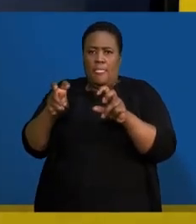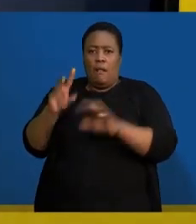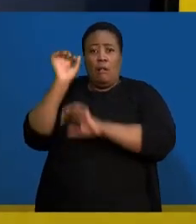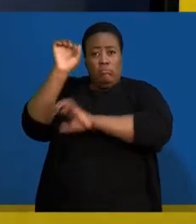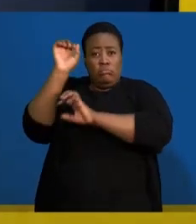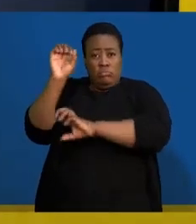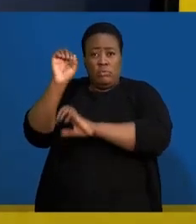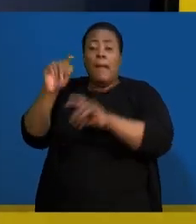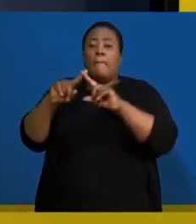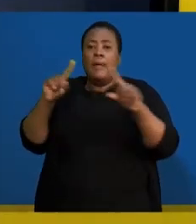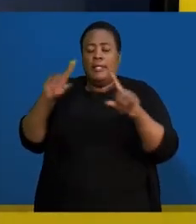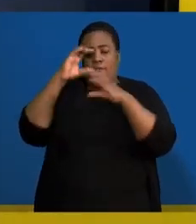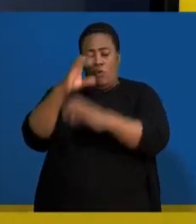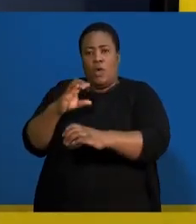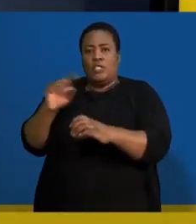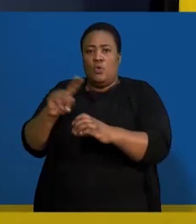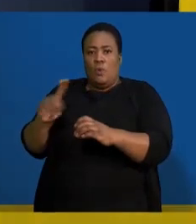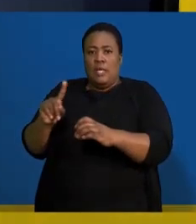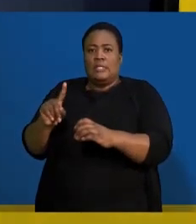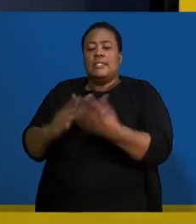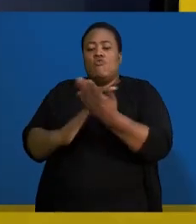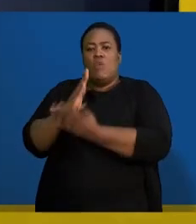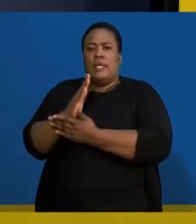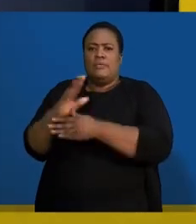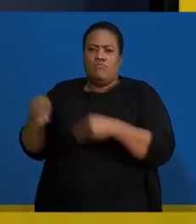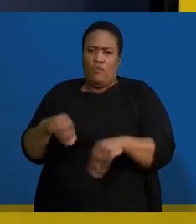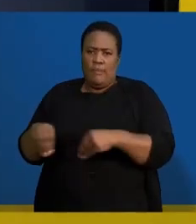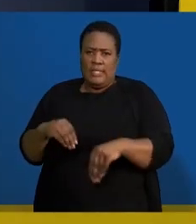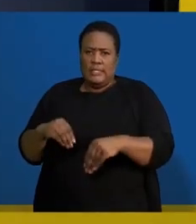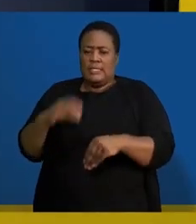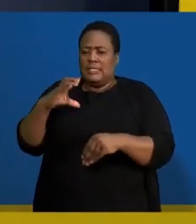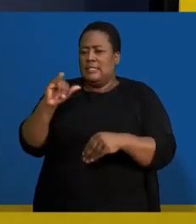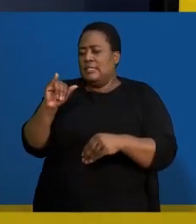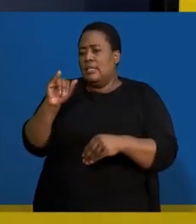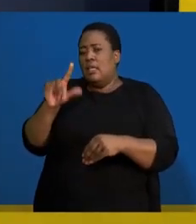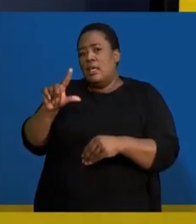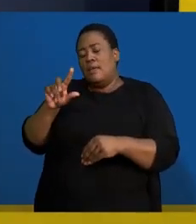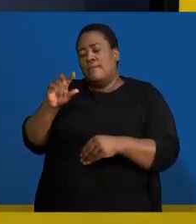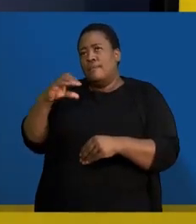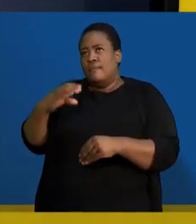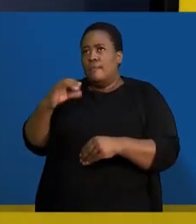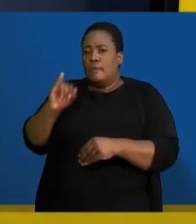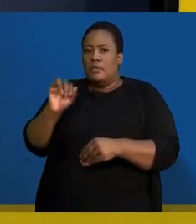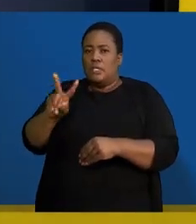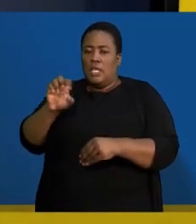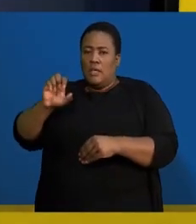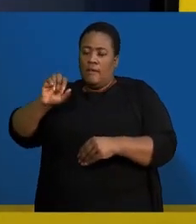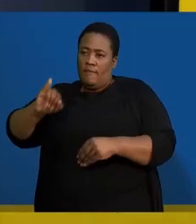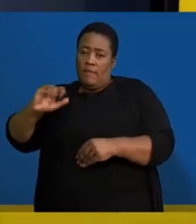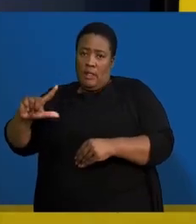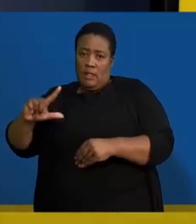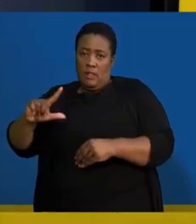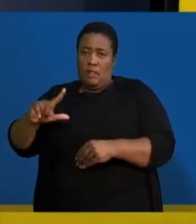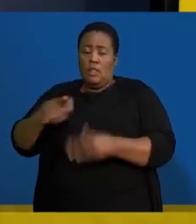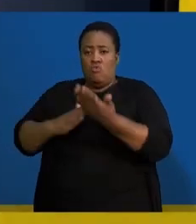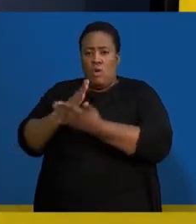the focus there is the civil rights movement. So when you are studying and preparing for your exams, you should know what